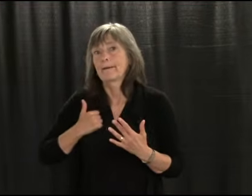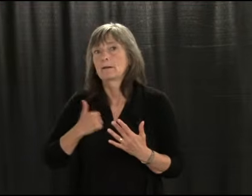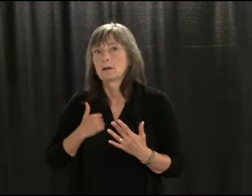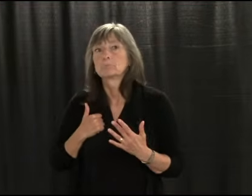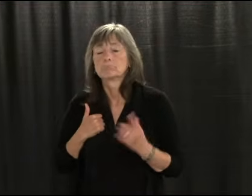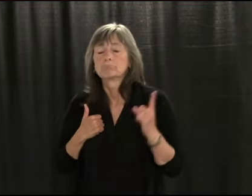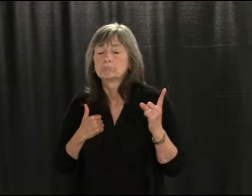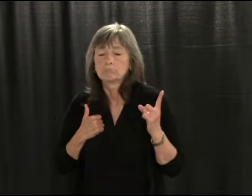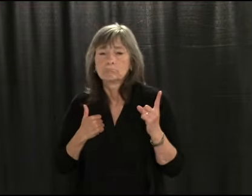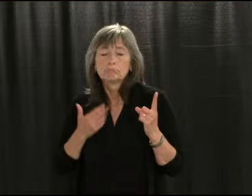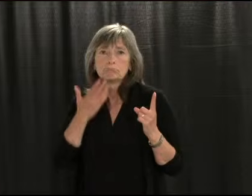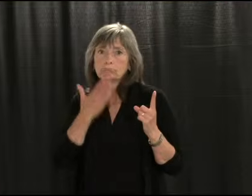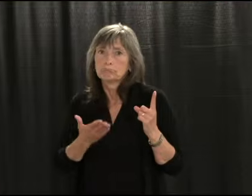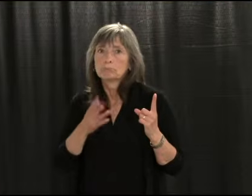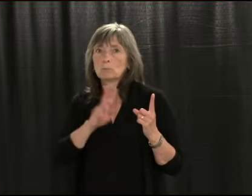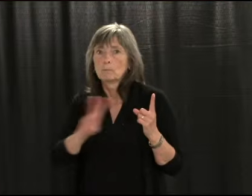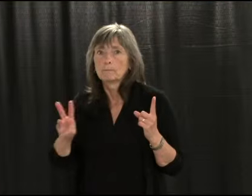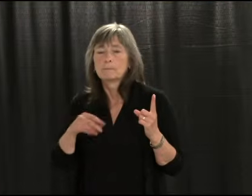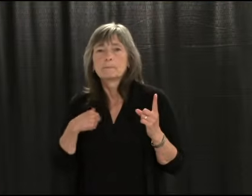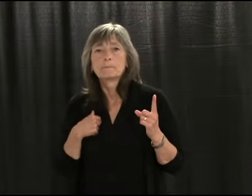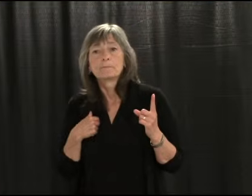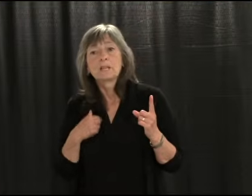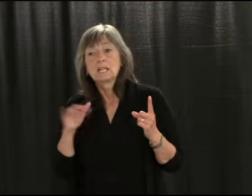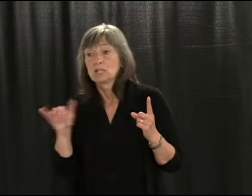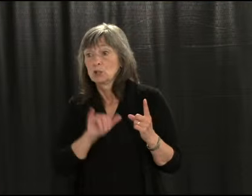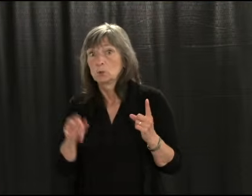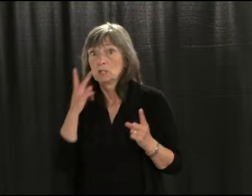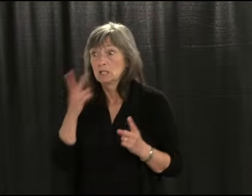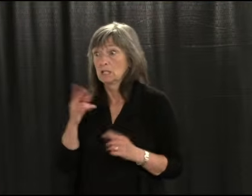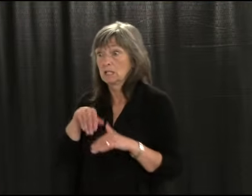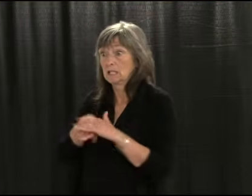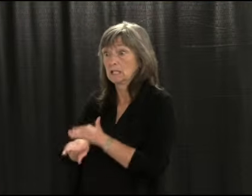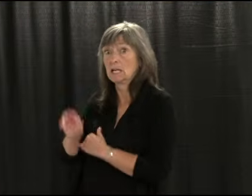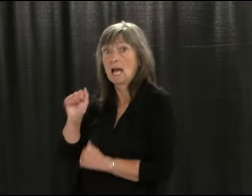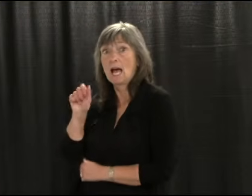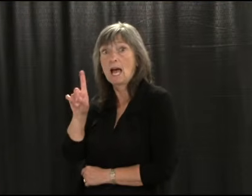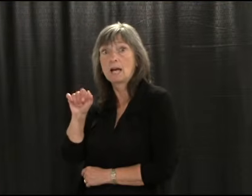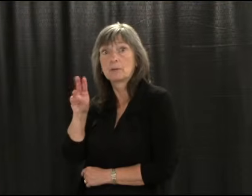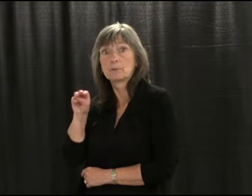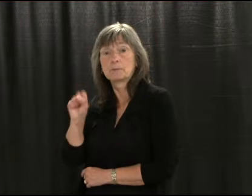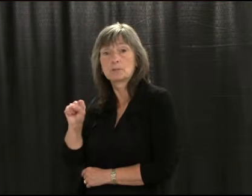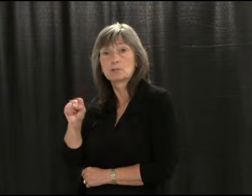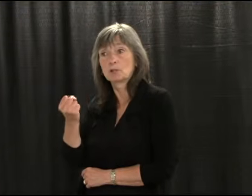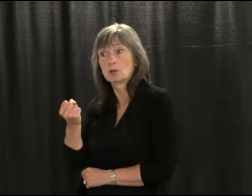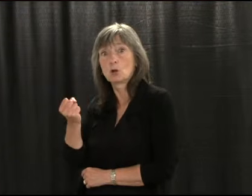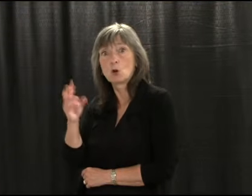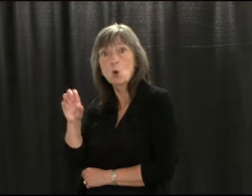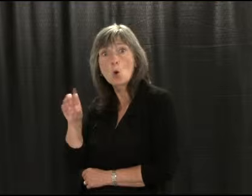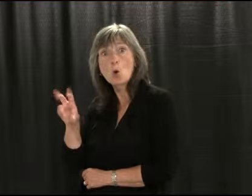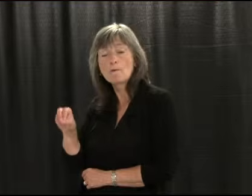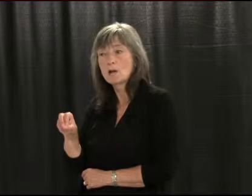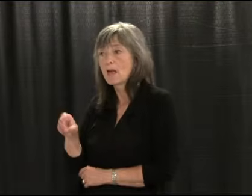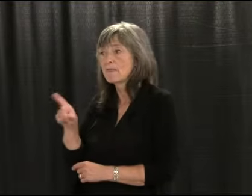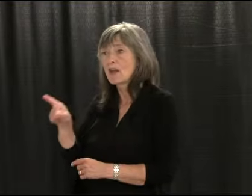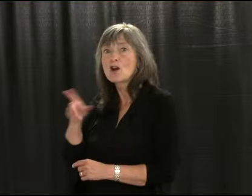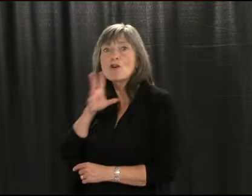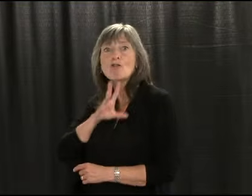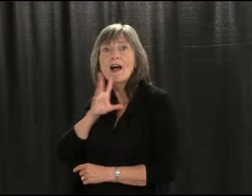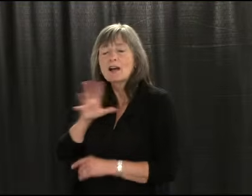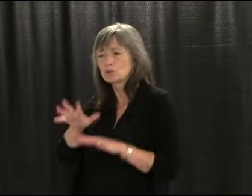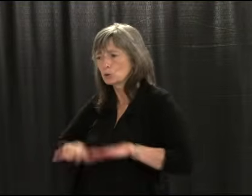said, seemingly when he went to Adams Cove, properties that were, had well-maintained lawns and things, they were skipped